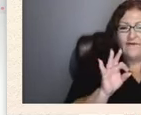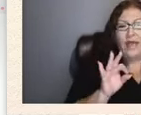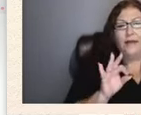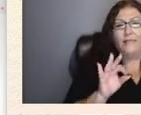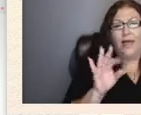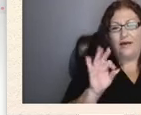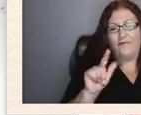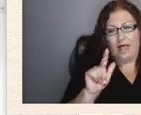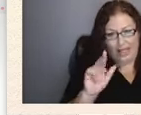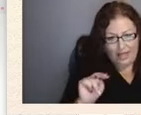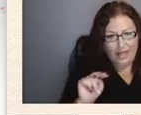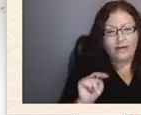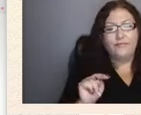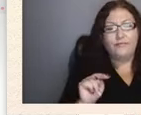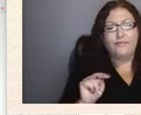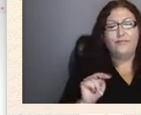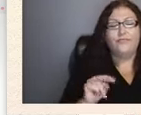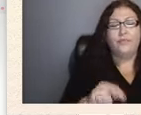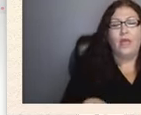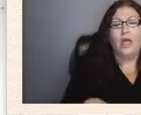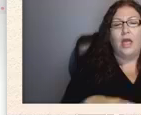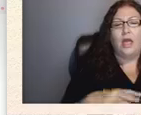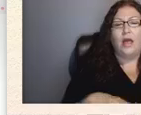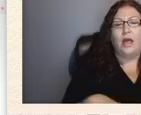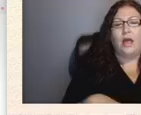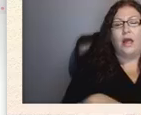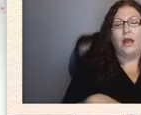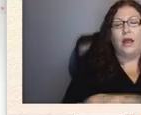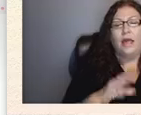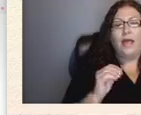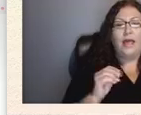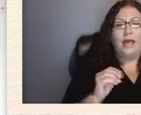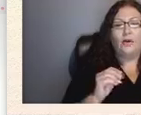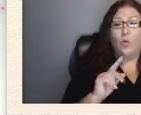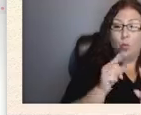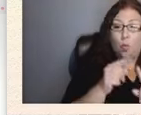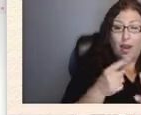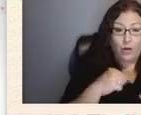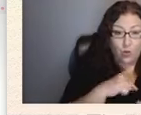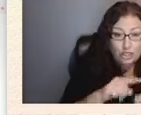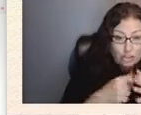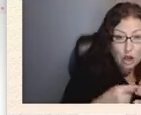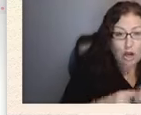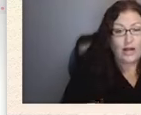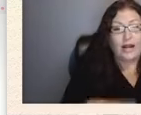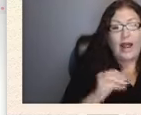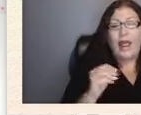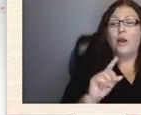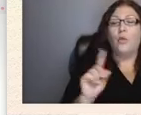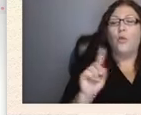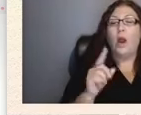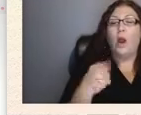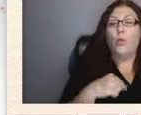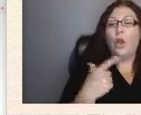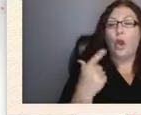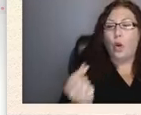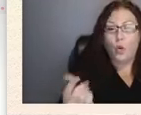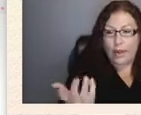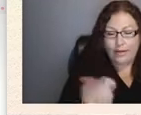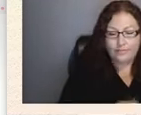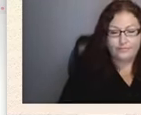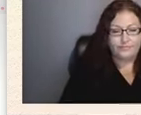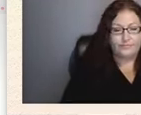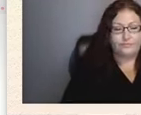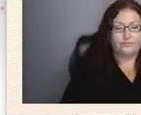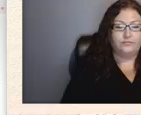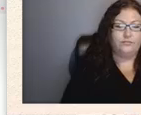partners are, about the FFLN, when we got started, and where the FFLN is going. And